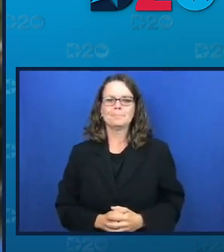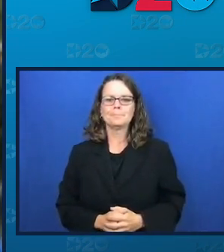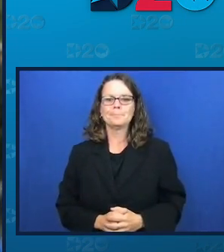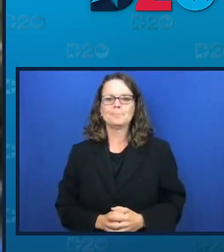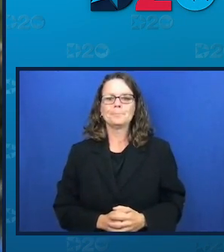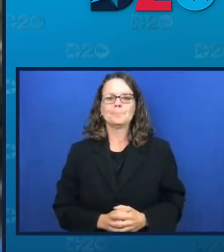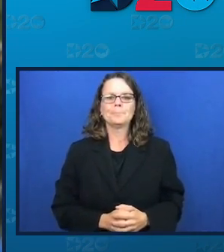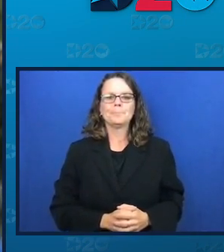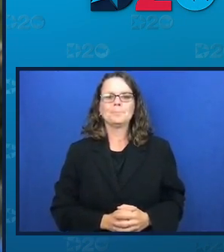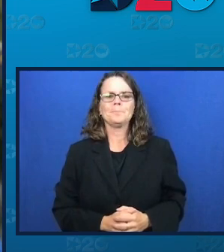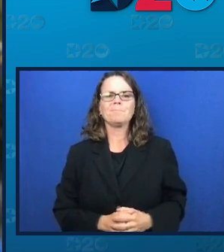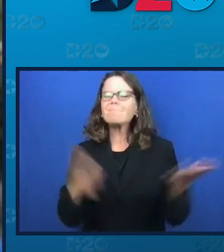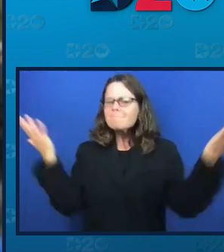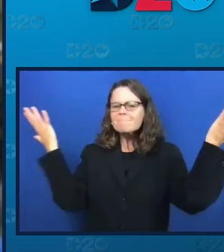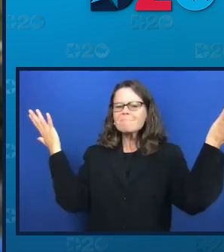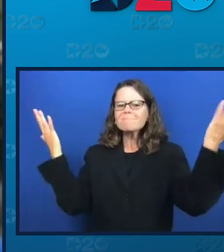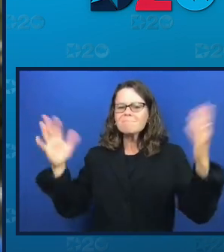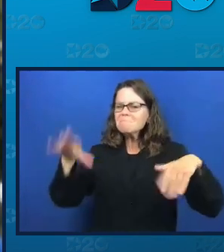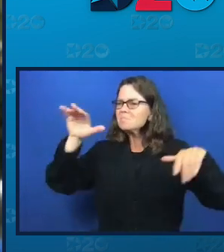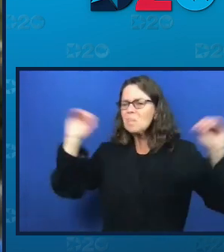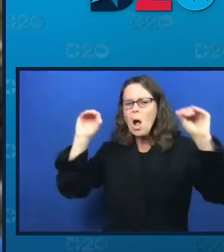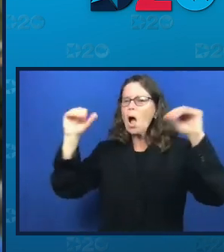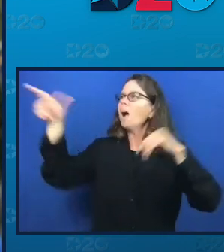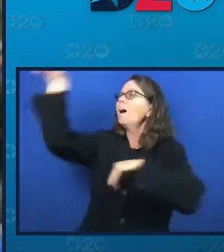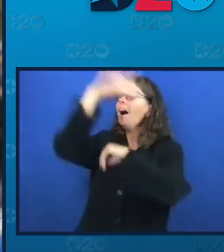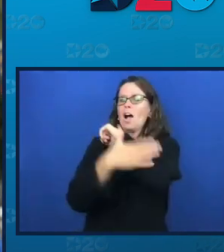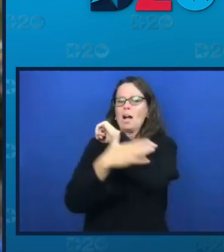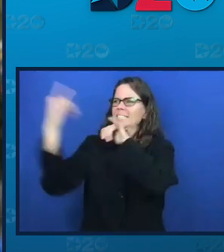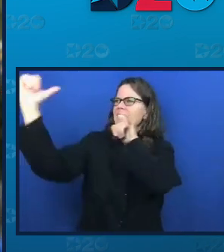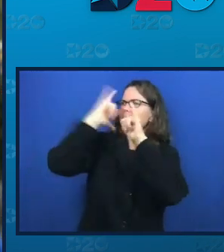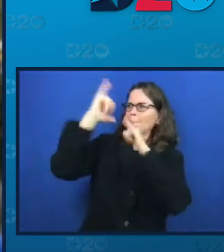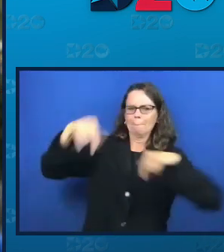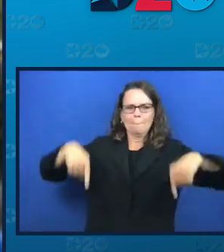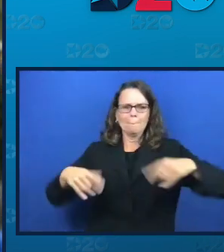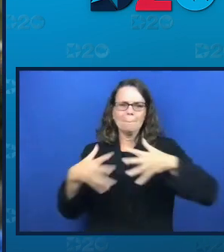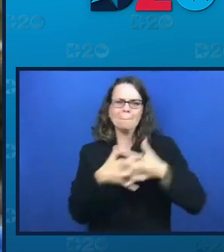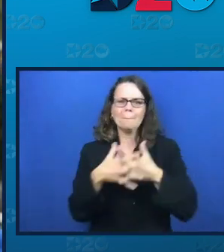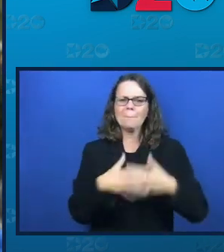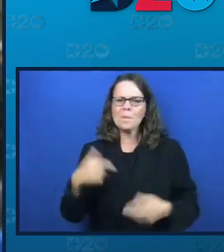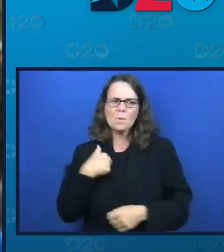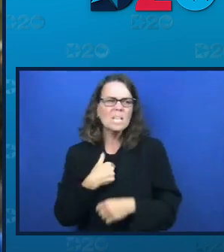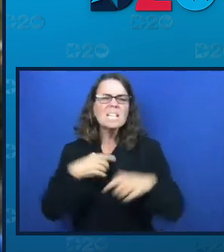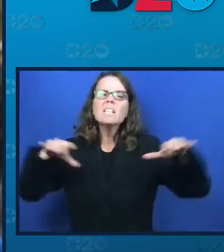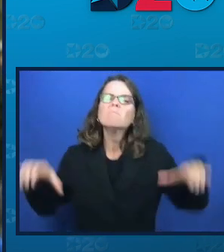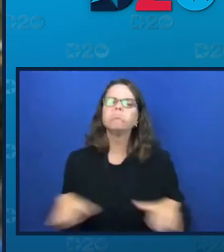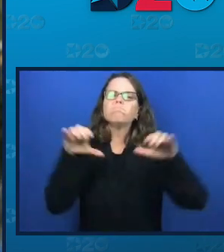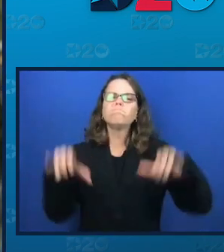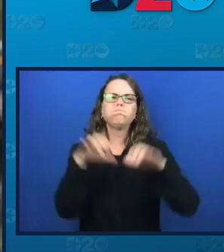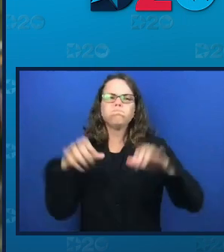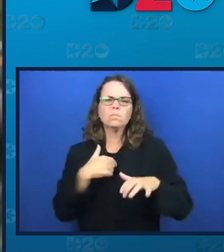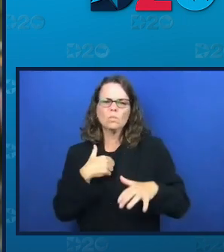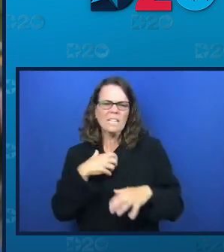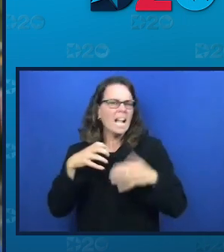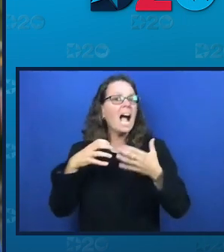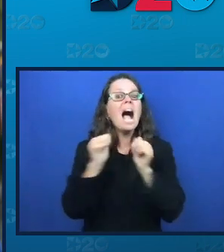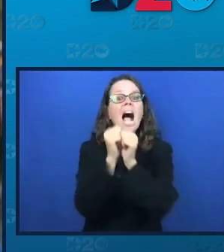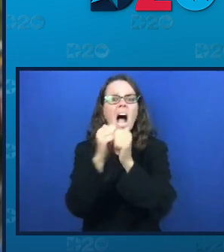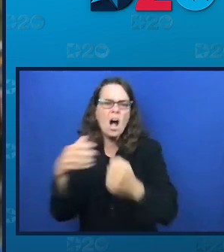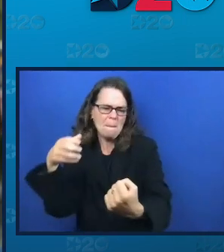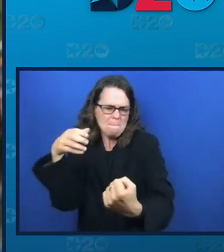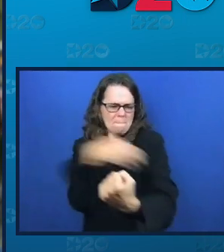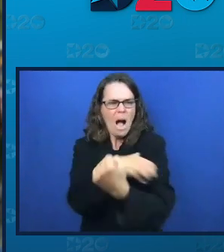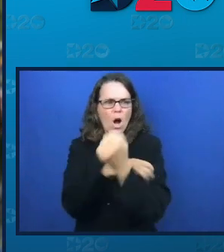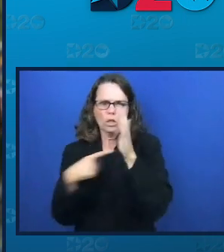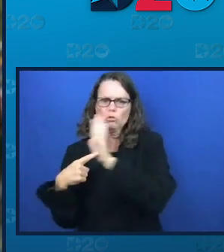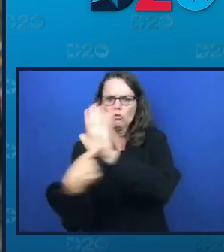No other nation can match us if we step up. We lead by the power of our example, not by the example of our power. The only thing that can